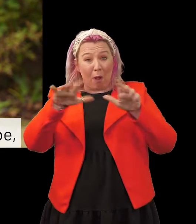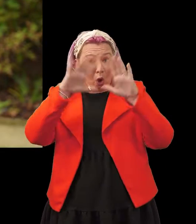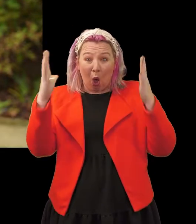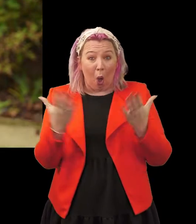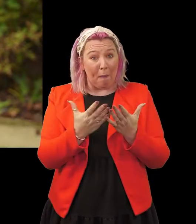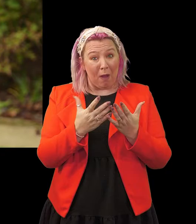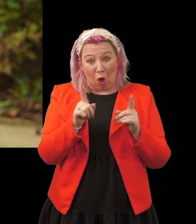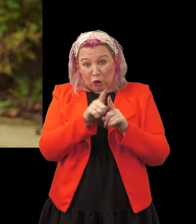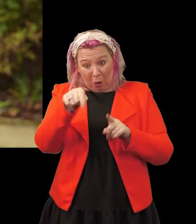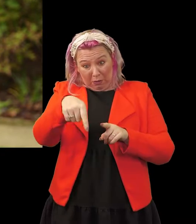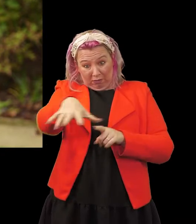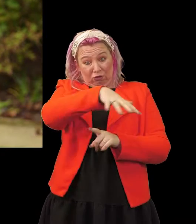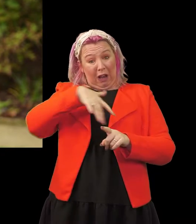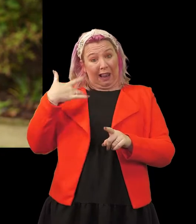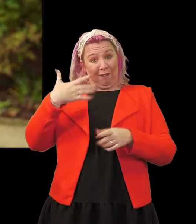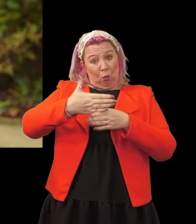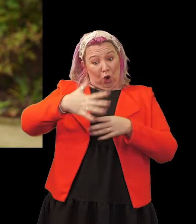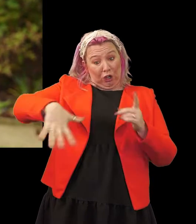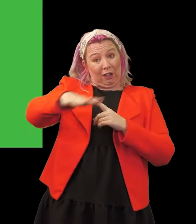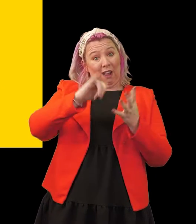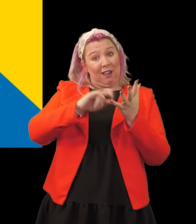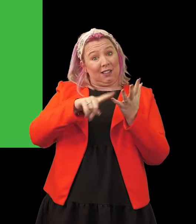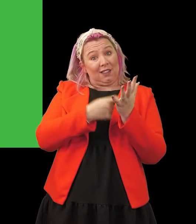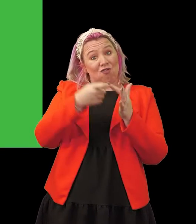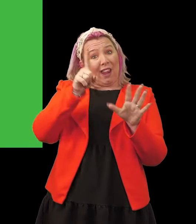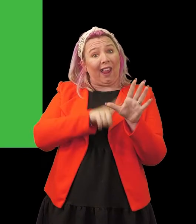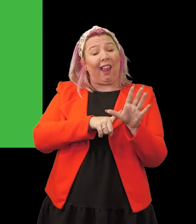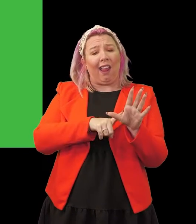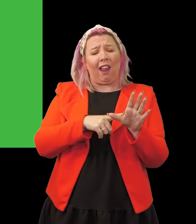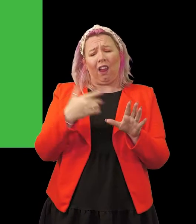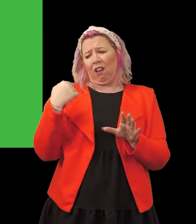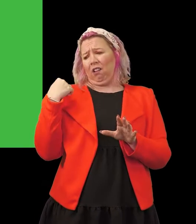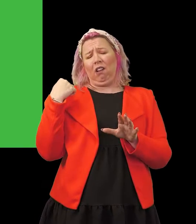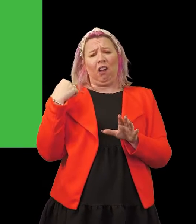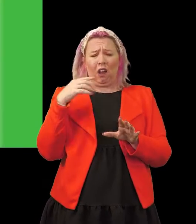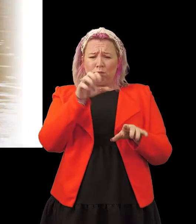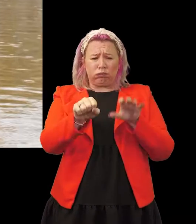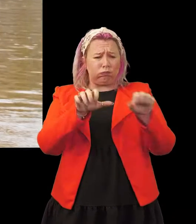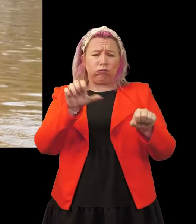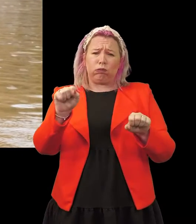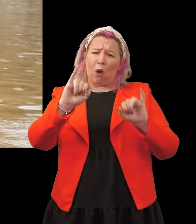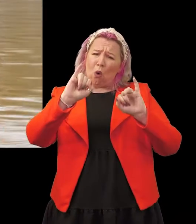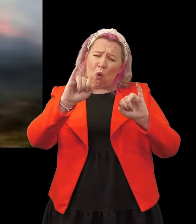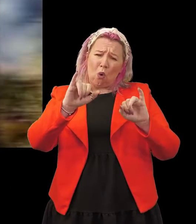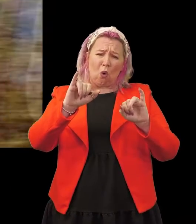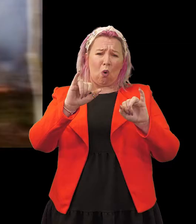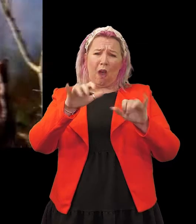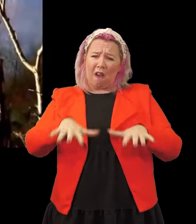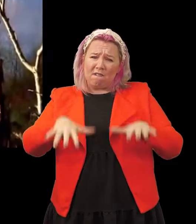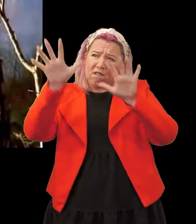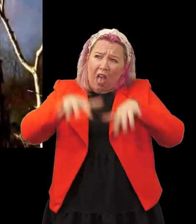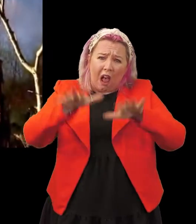globe, including those that live and work in Surrey. In recent years, we've seen an increase in devastating floods